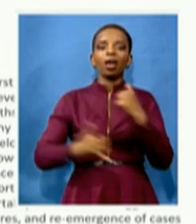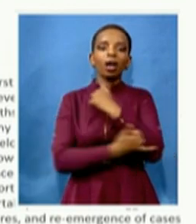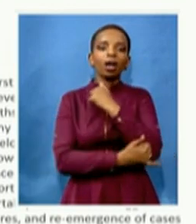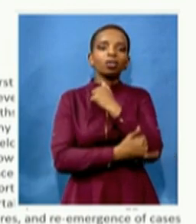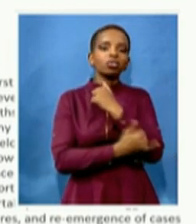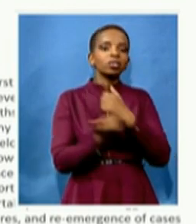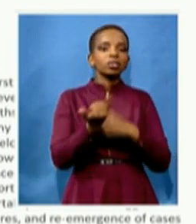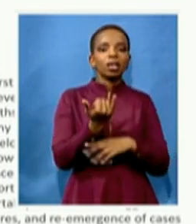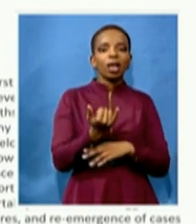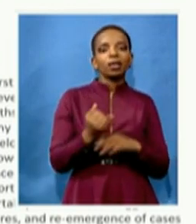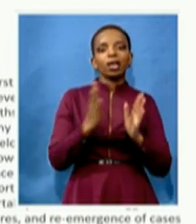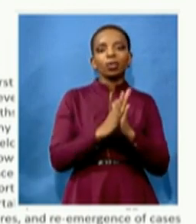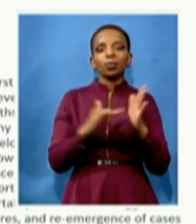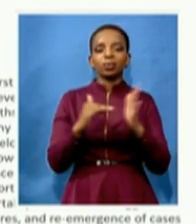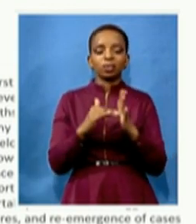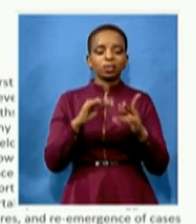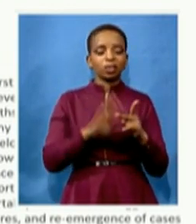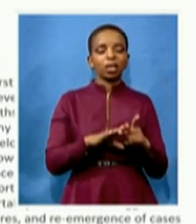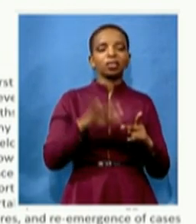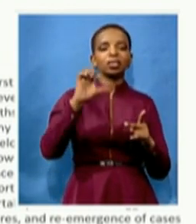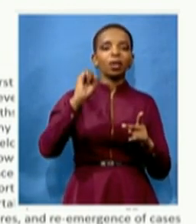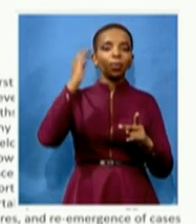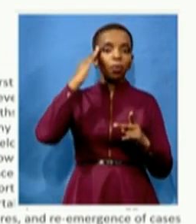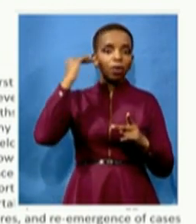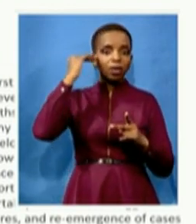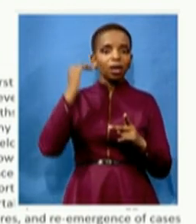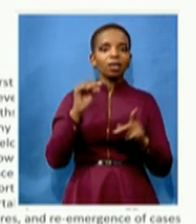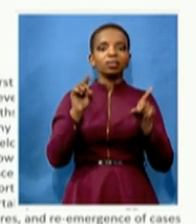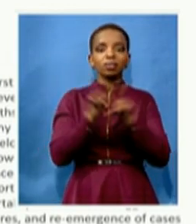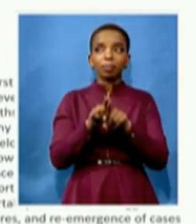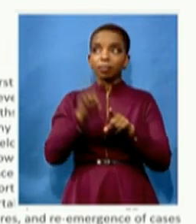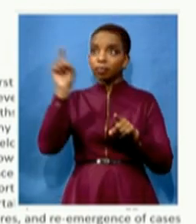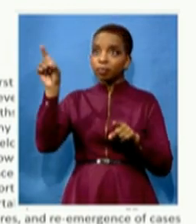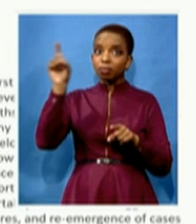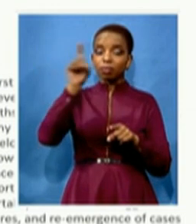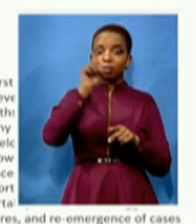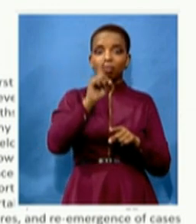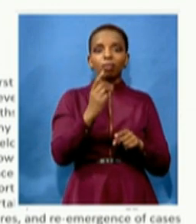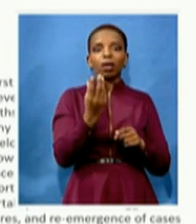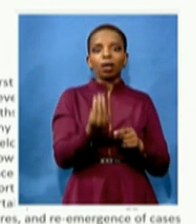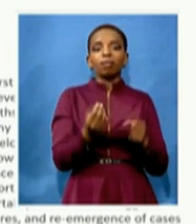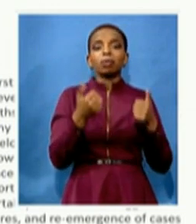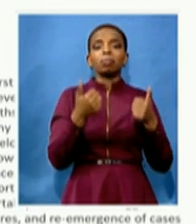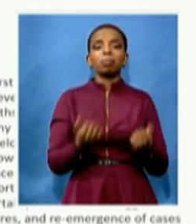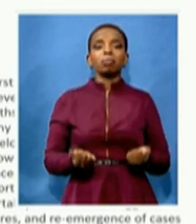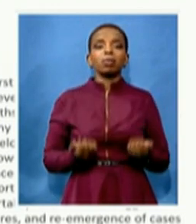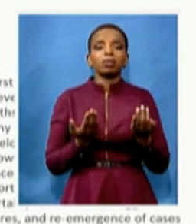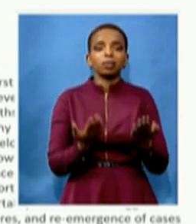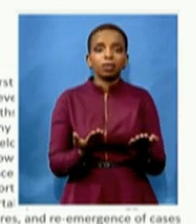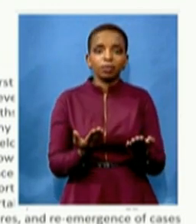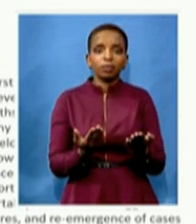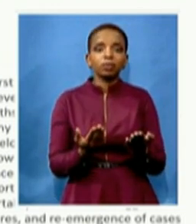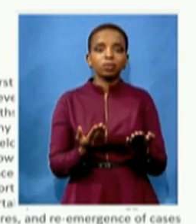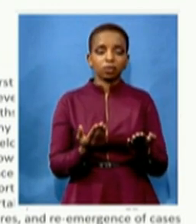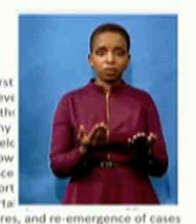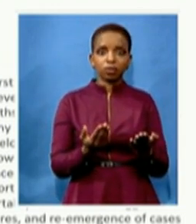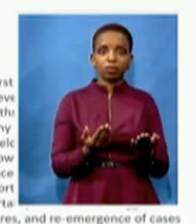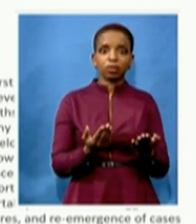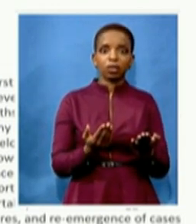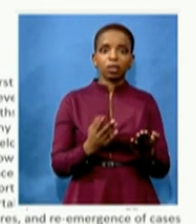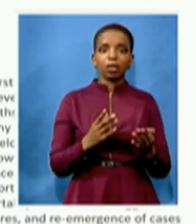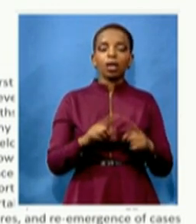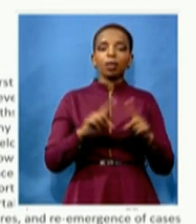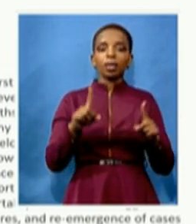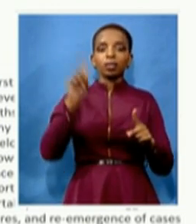their borders, aggressive surveillance-based test and track and trace, managed to shut things down much earlier than